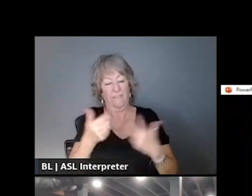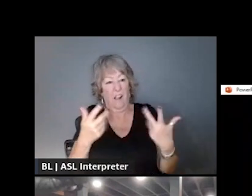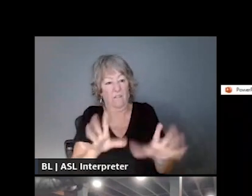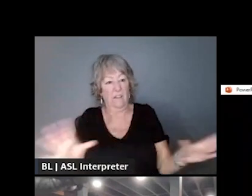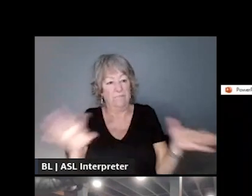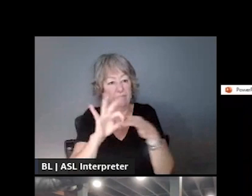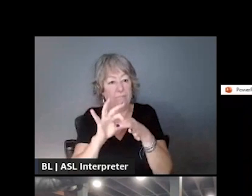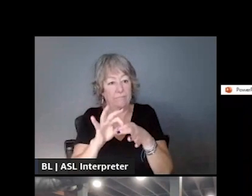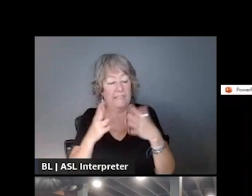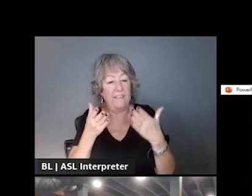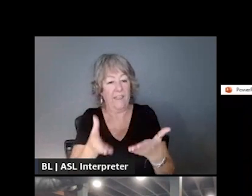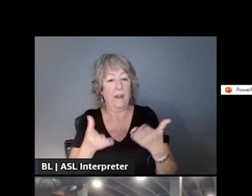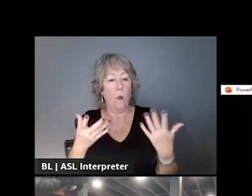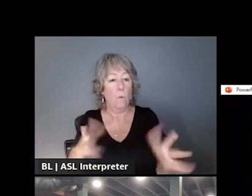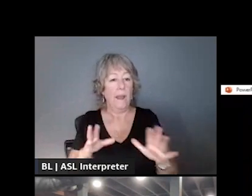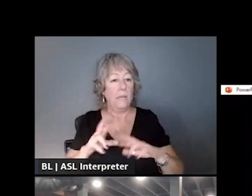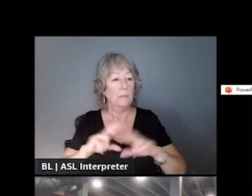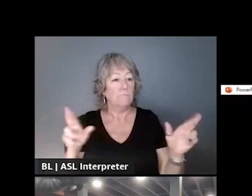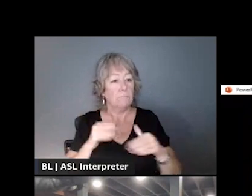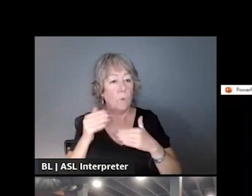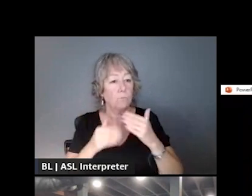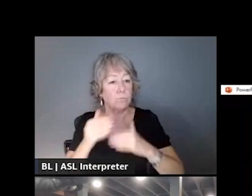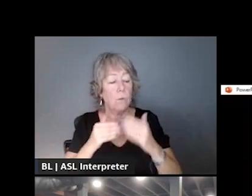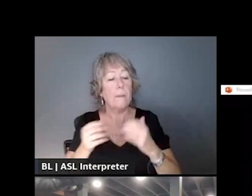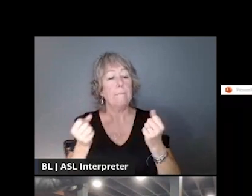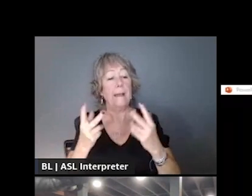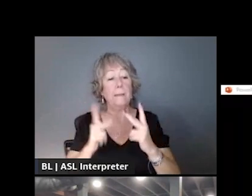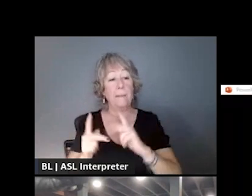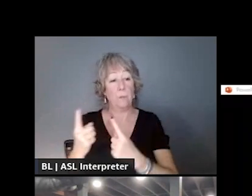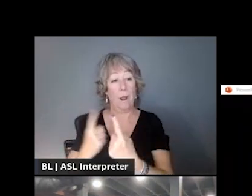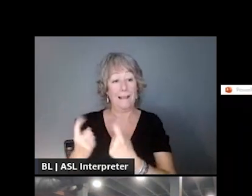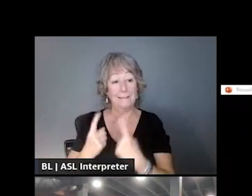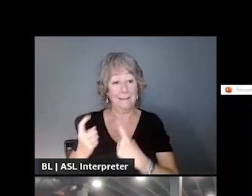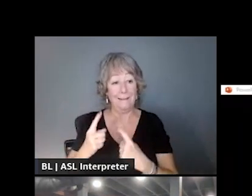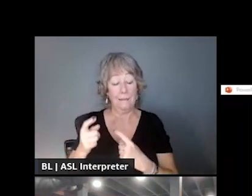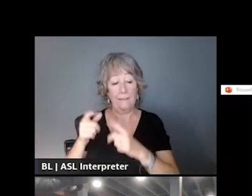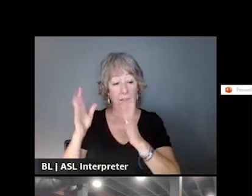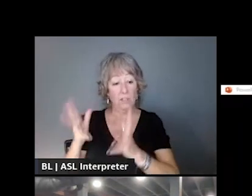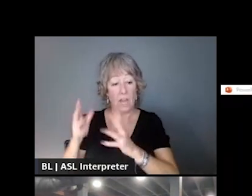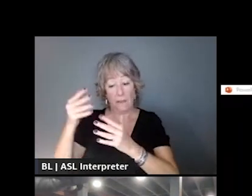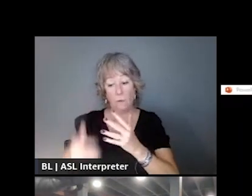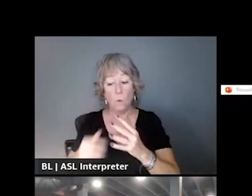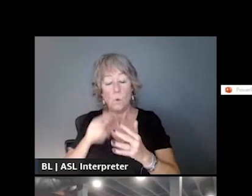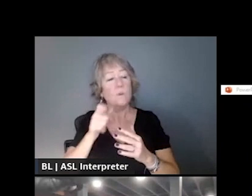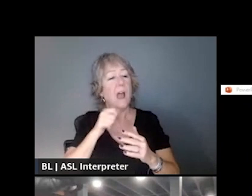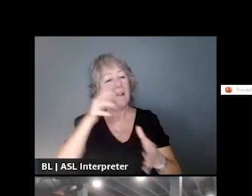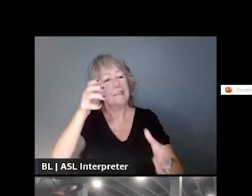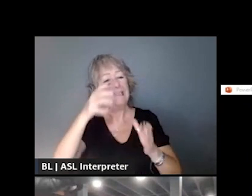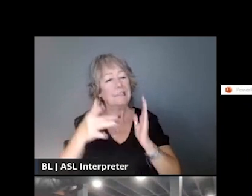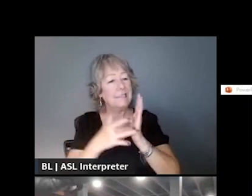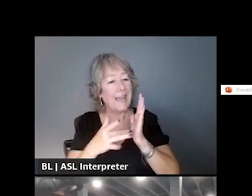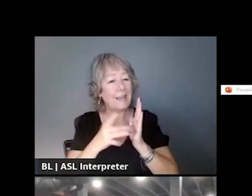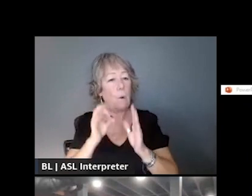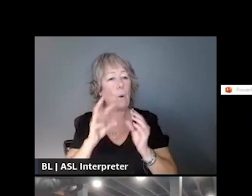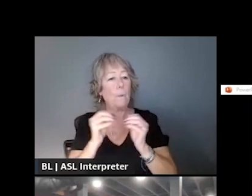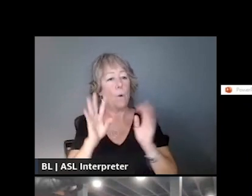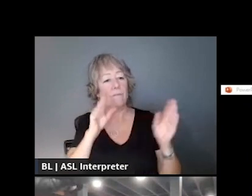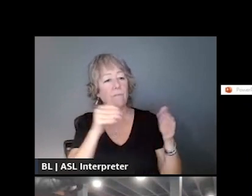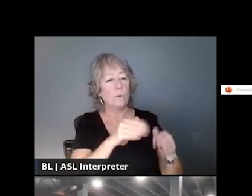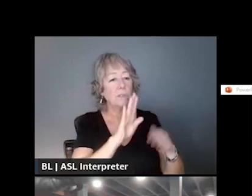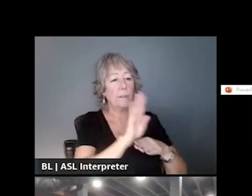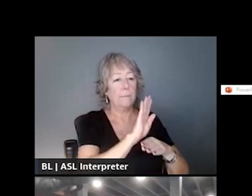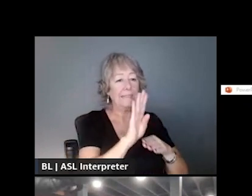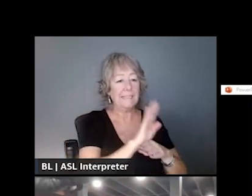That's amazing, you know. And a lot of people are asking, especially people that are non-technical or more focused on the business side, how do I